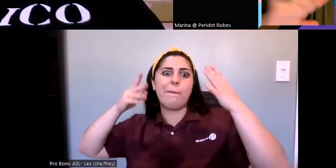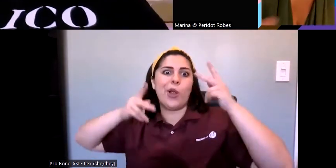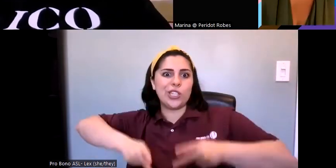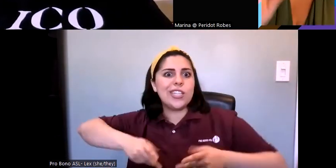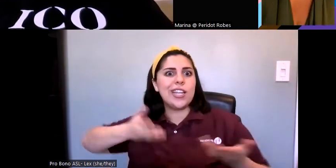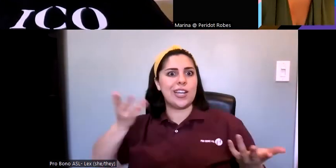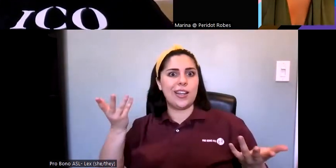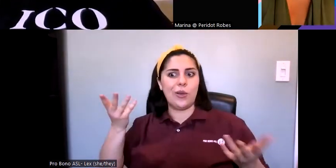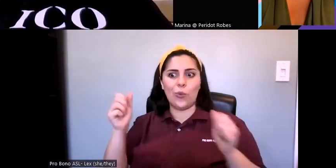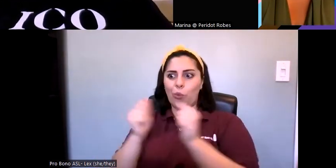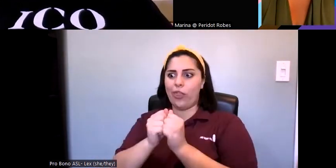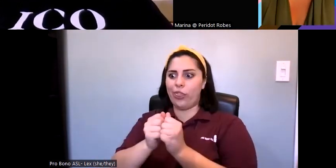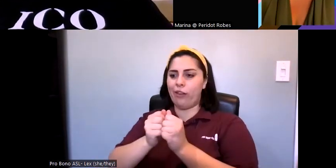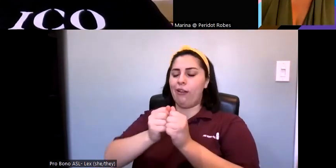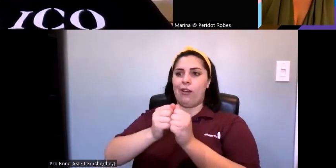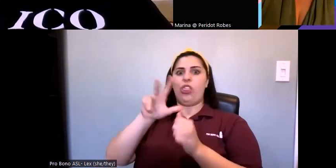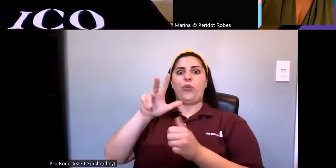guys make it what it is.